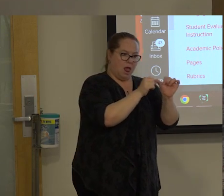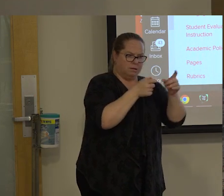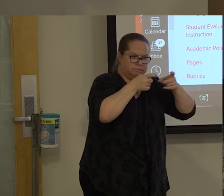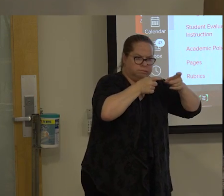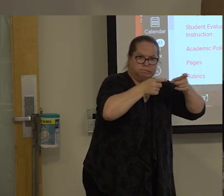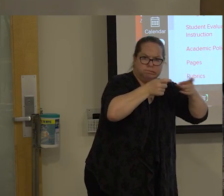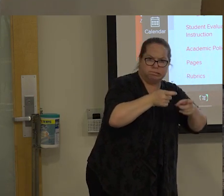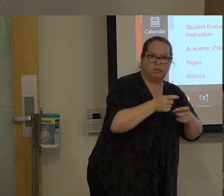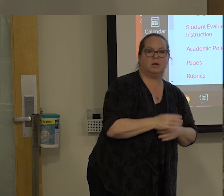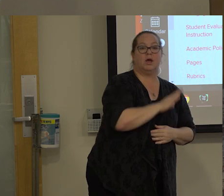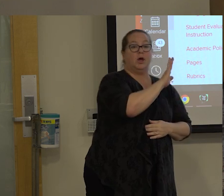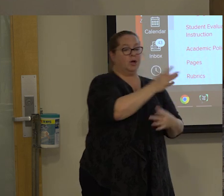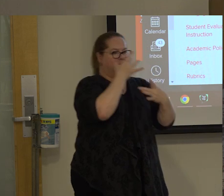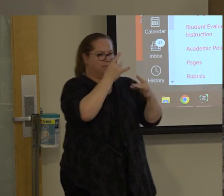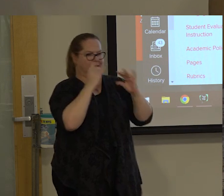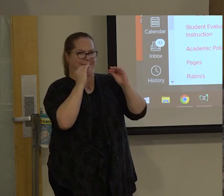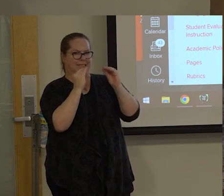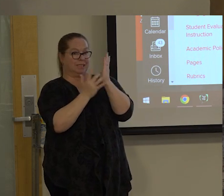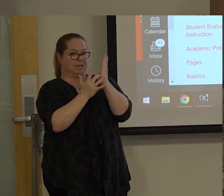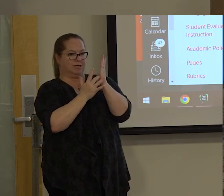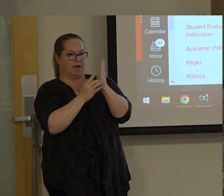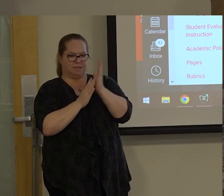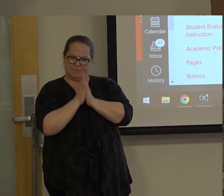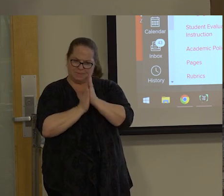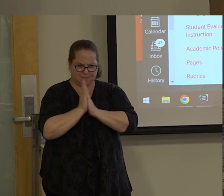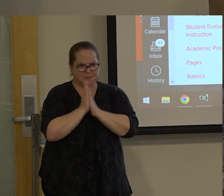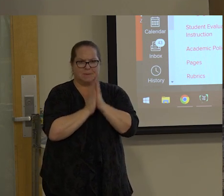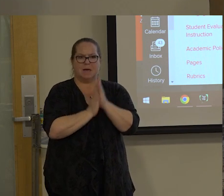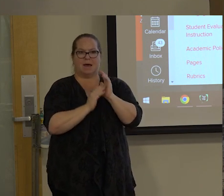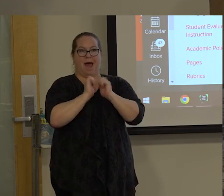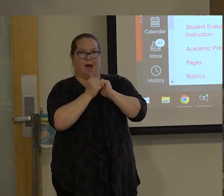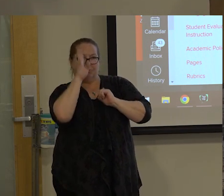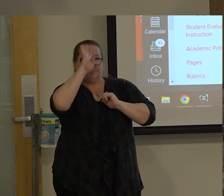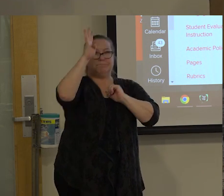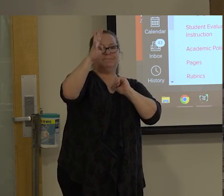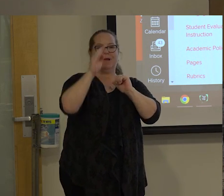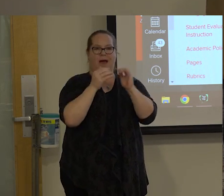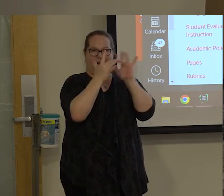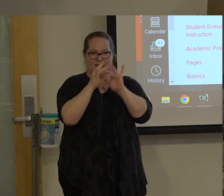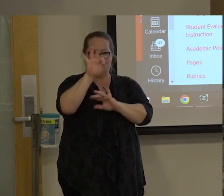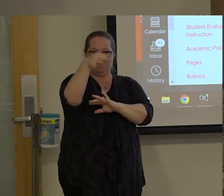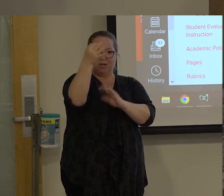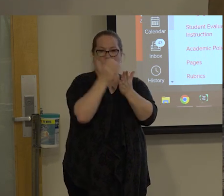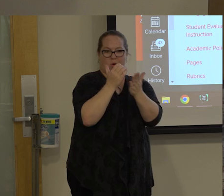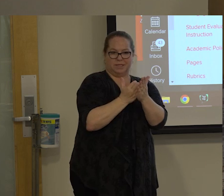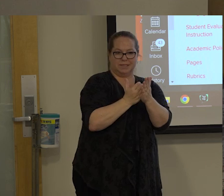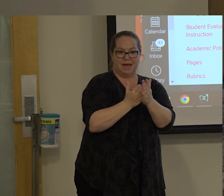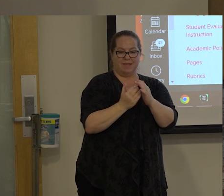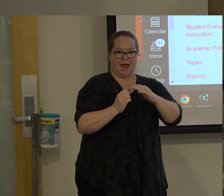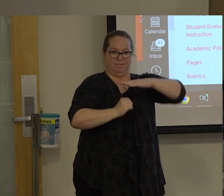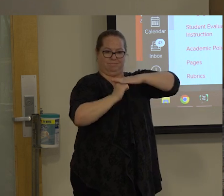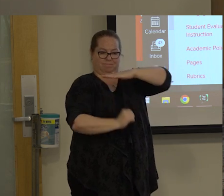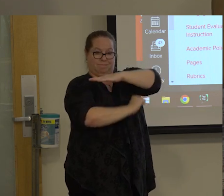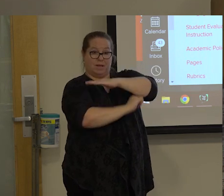in teaching technology has fueled her desire to innovate ways to create online French language courses that are grounded in